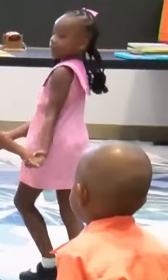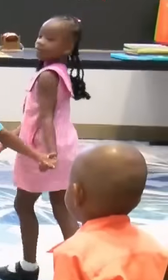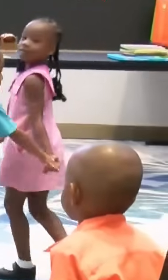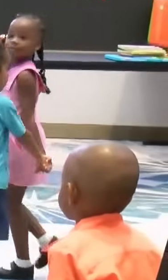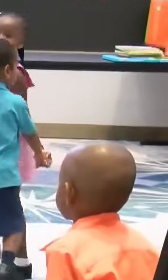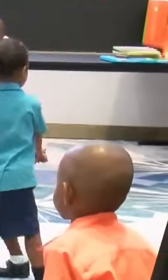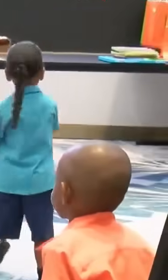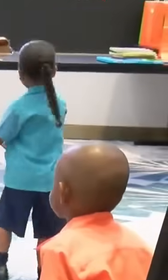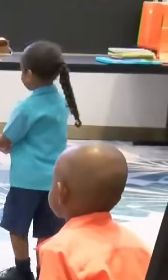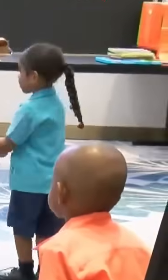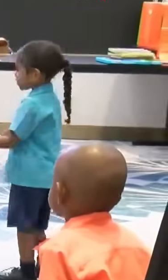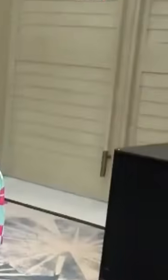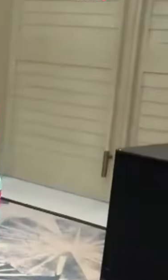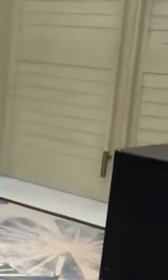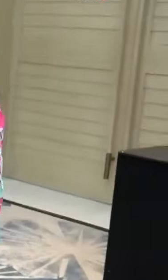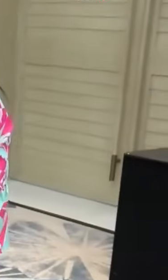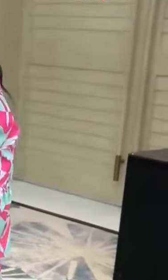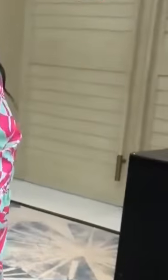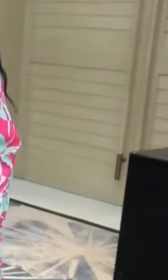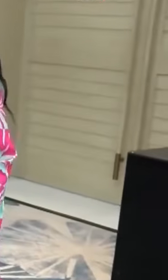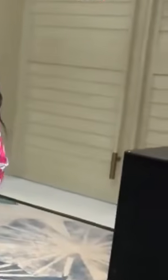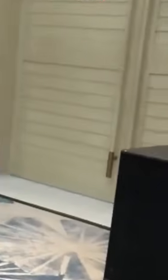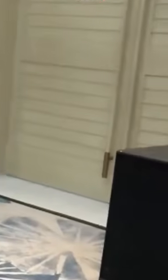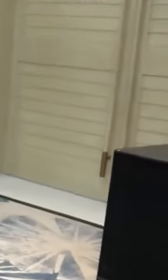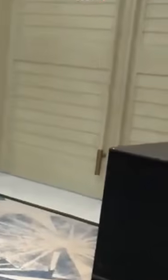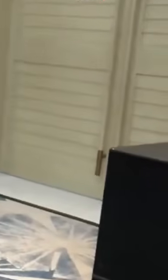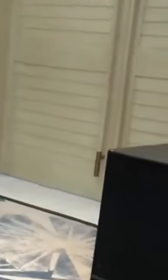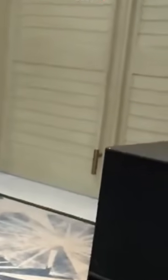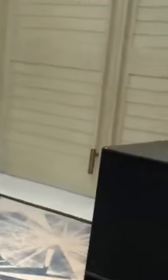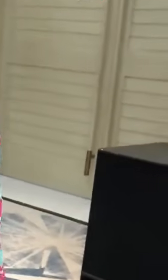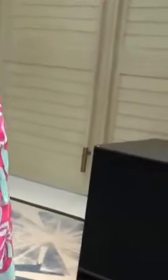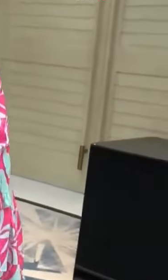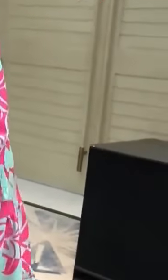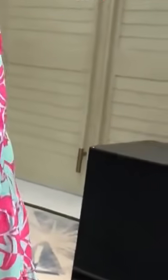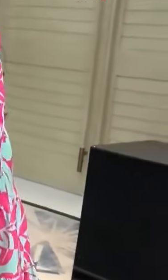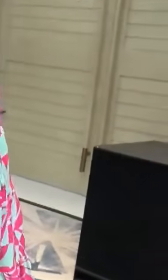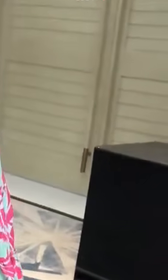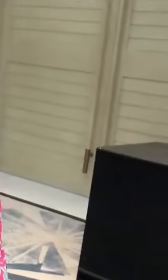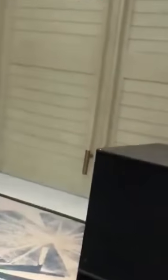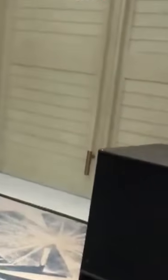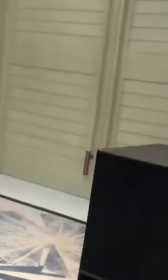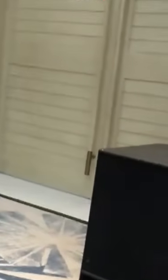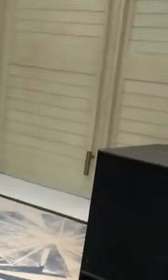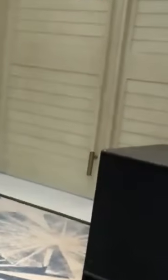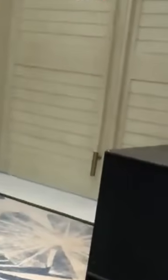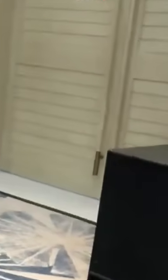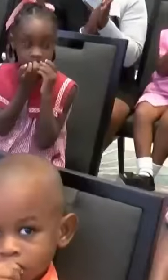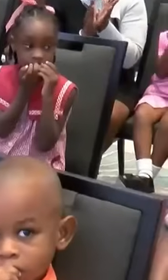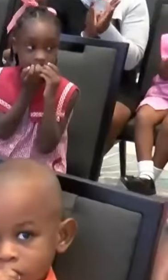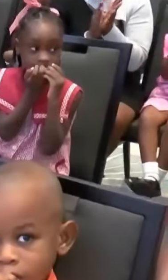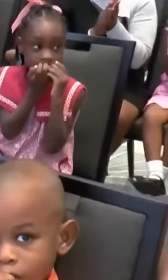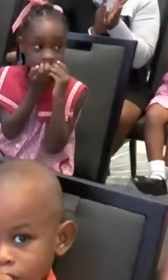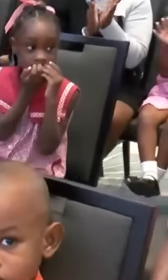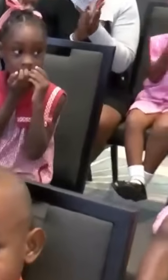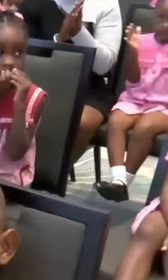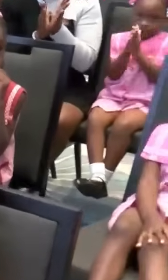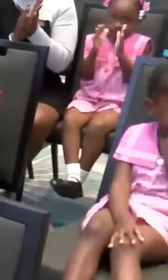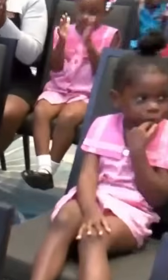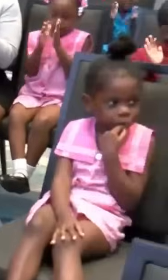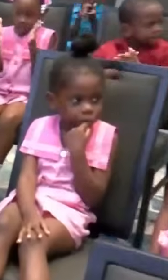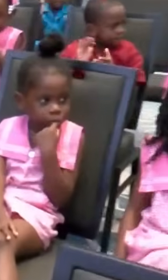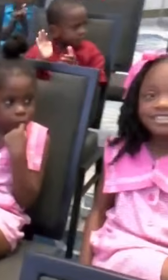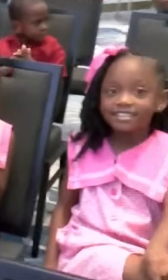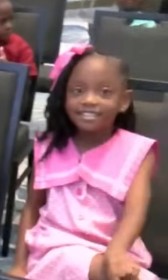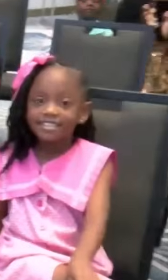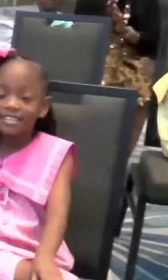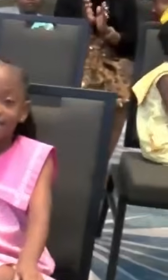1,711 spaces are available at nursery and primary schools for the newcomers. However, that number could